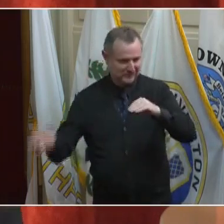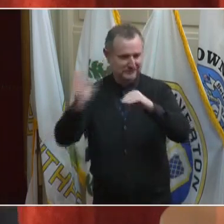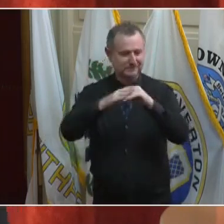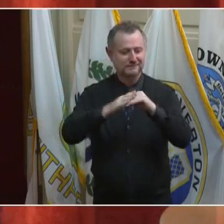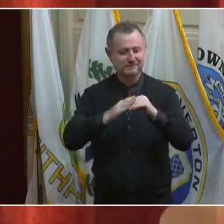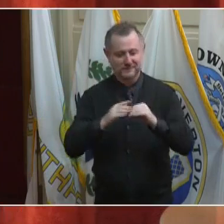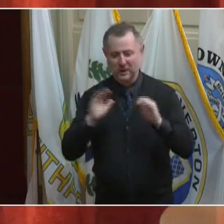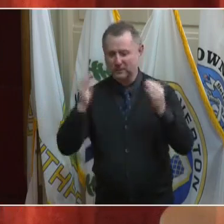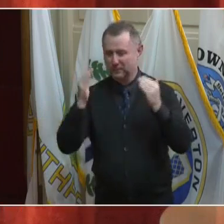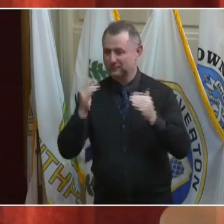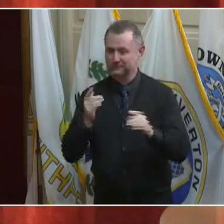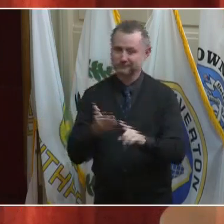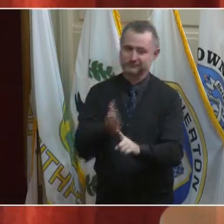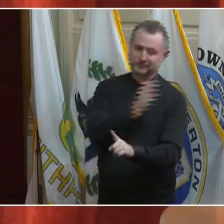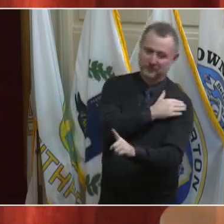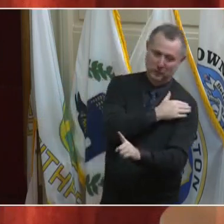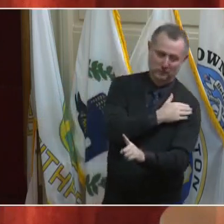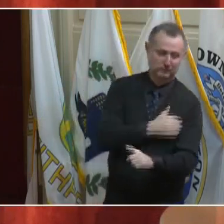2017.